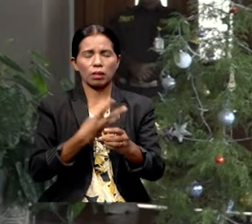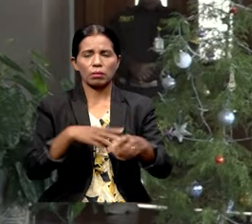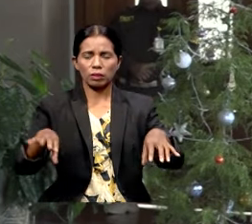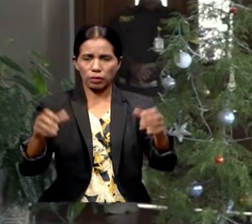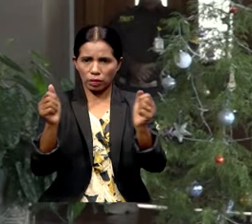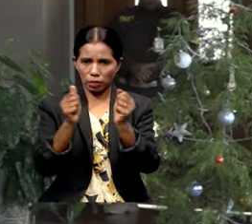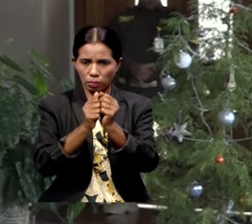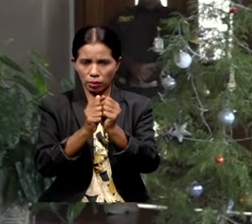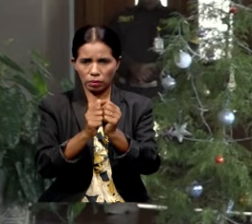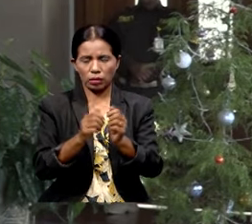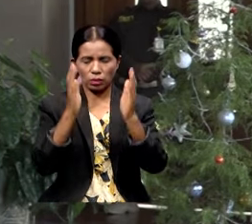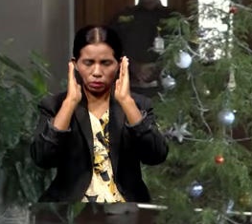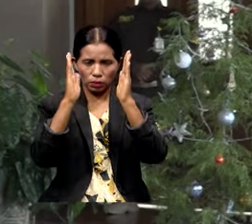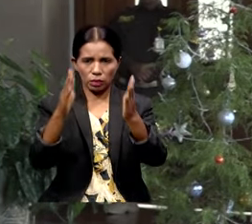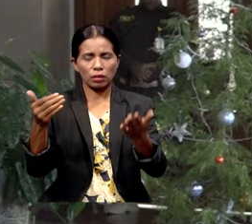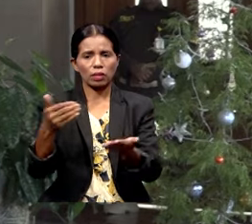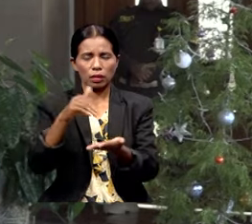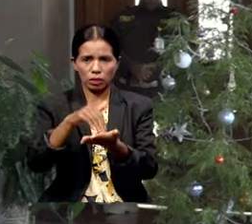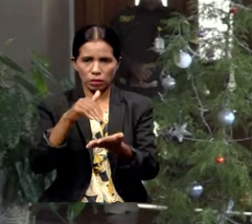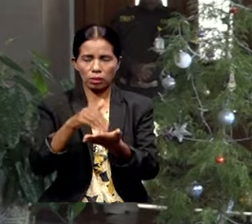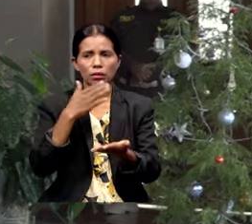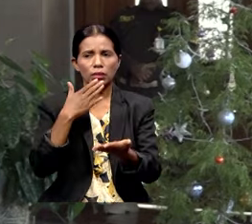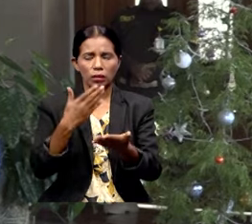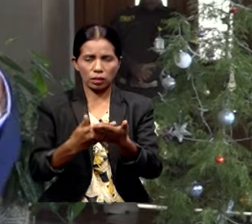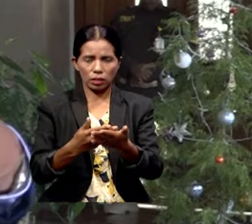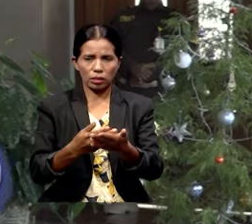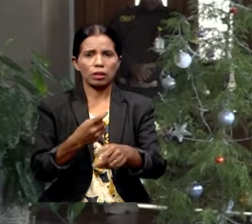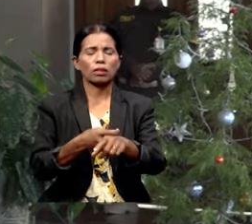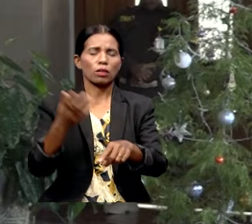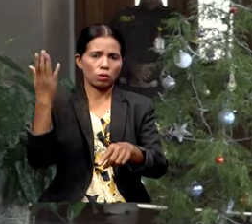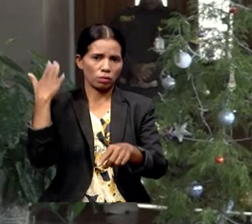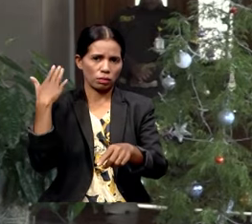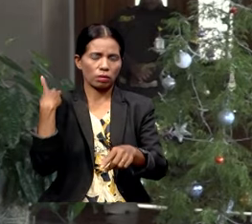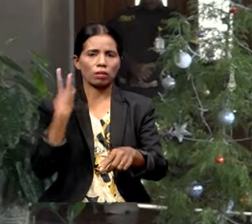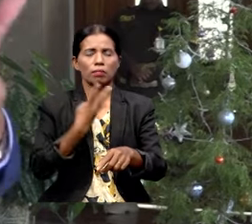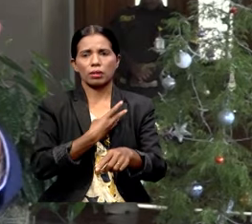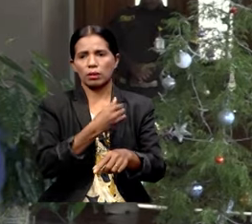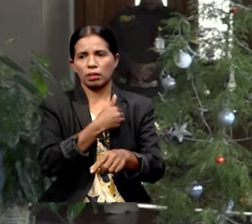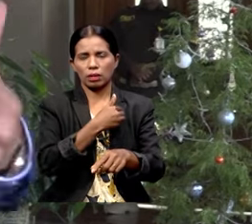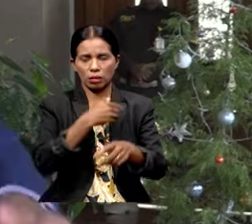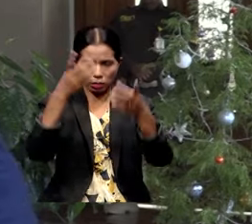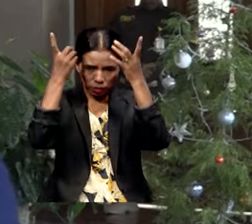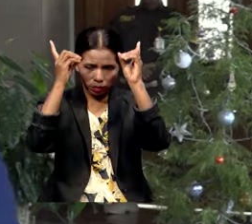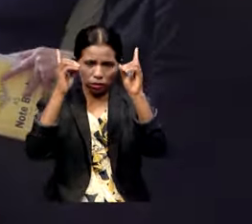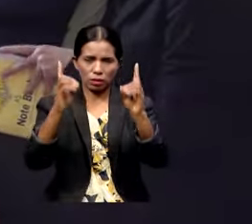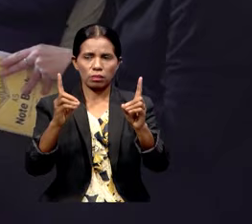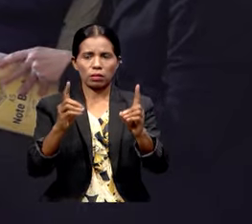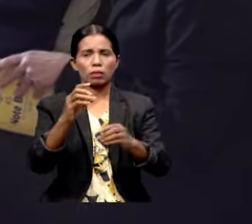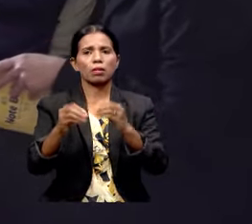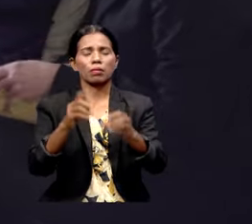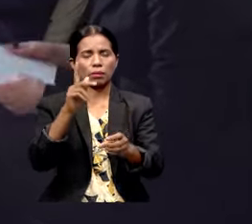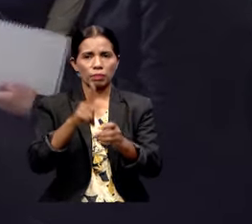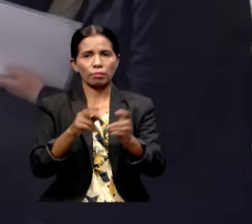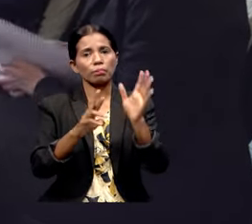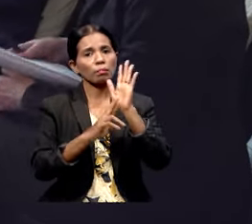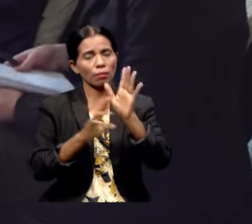new concept select study to be complete before we have a final decision on Greater Sunrise.